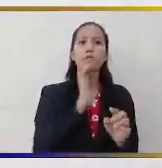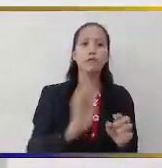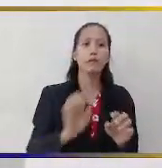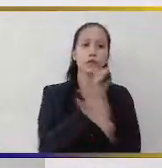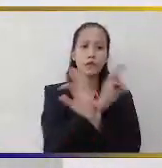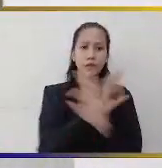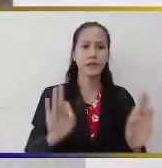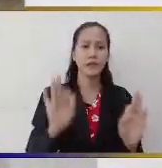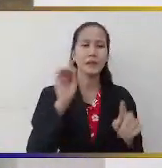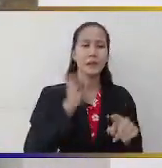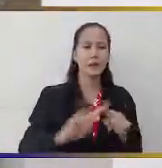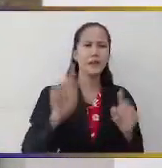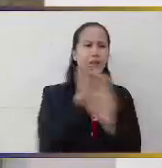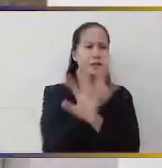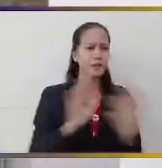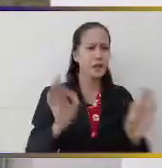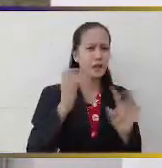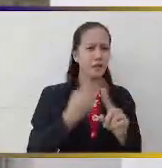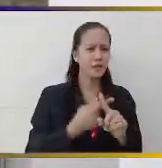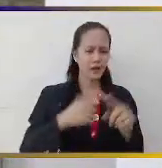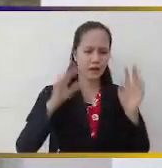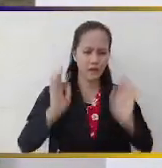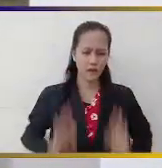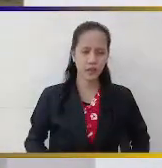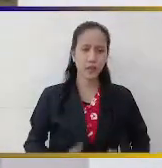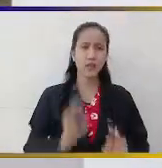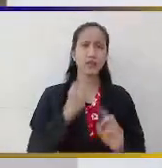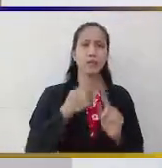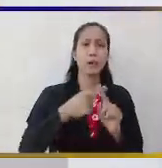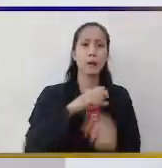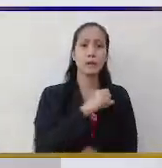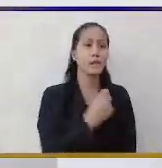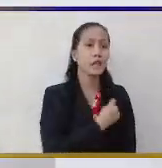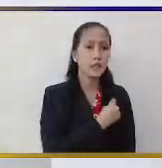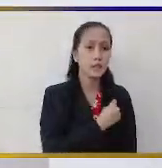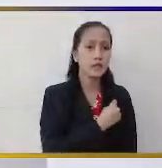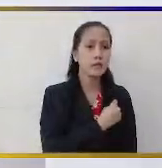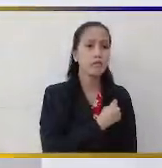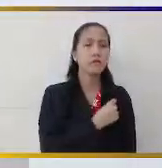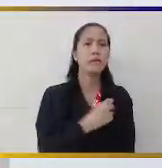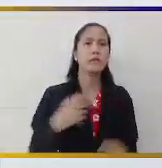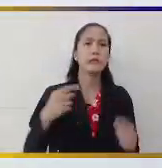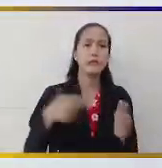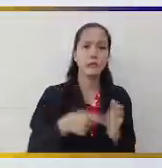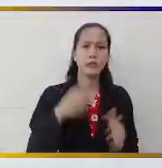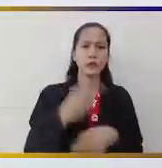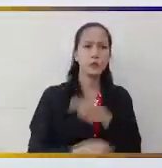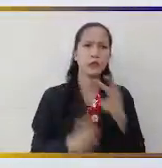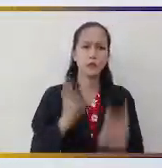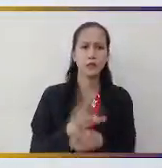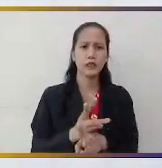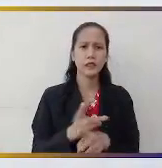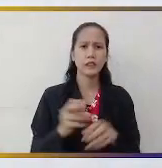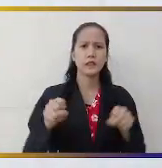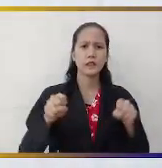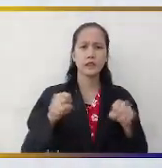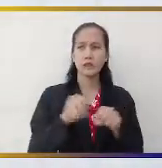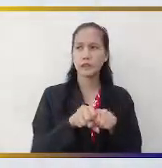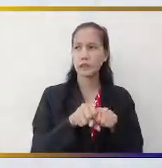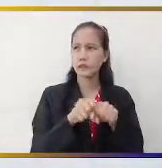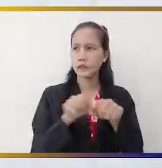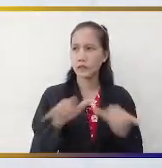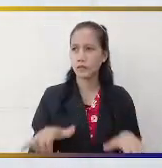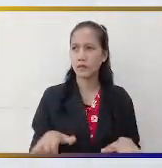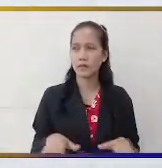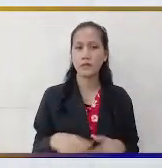from selfishness, free from this worldly passions and the things that will destroy. You want to be free?